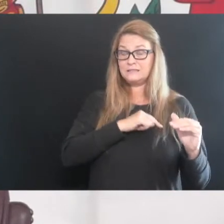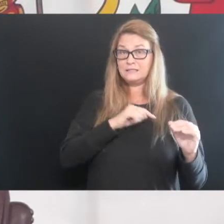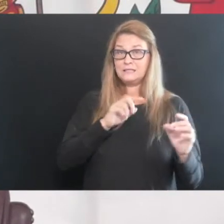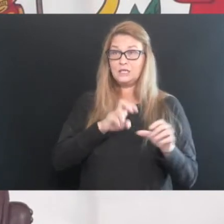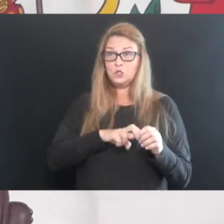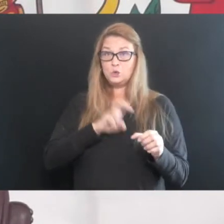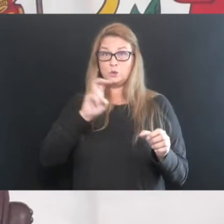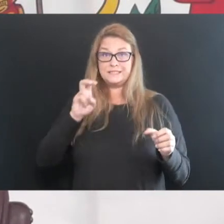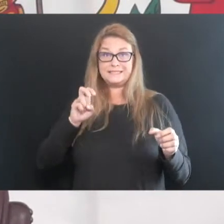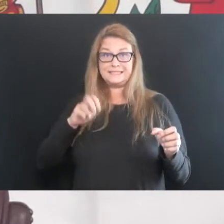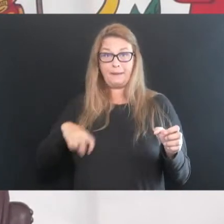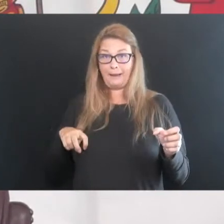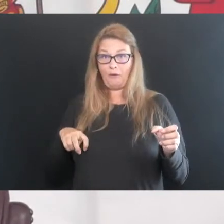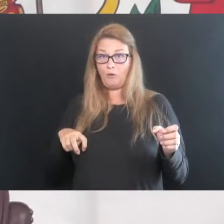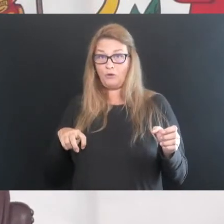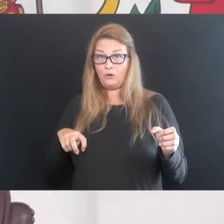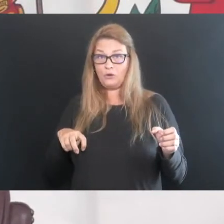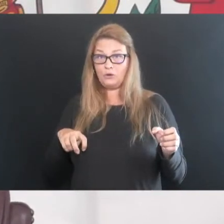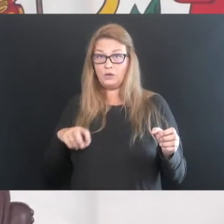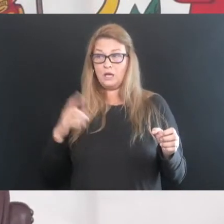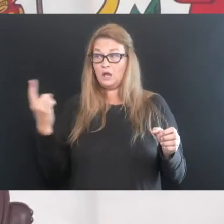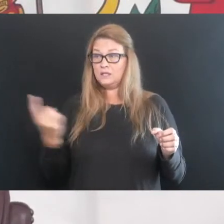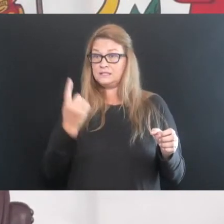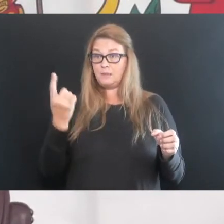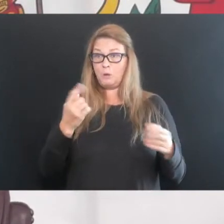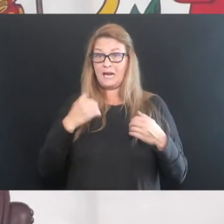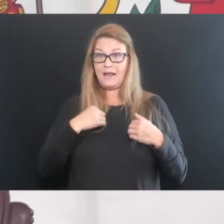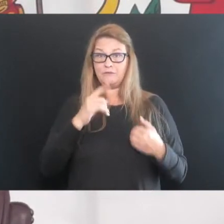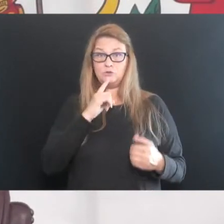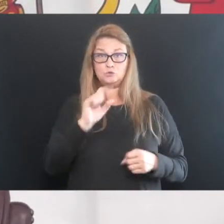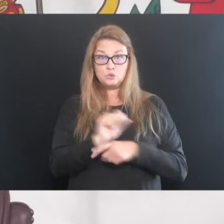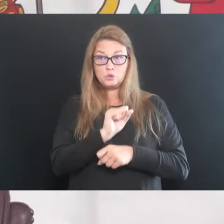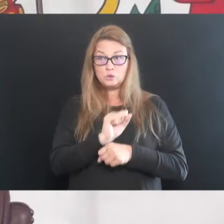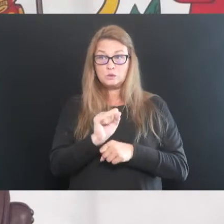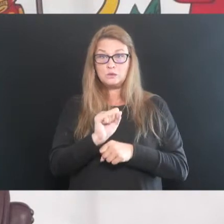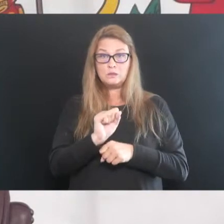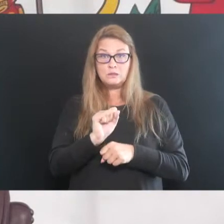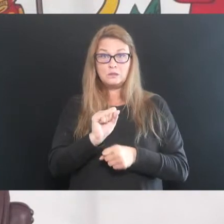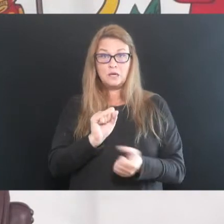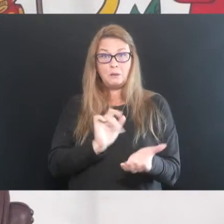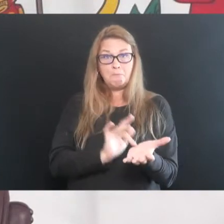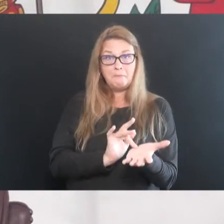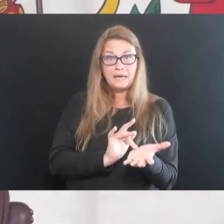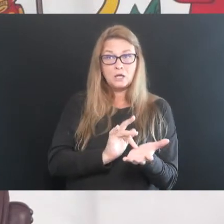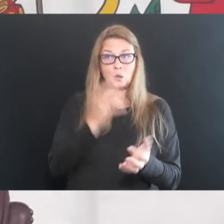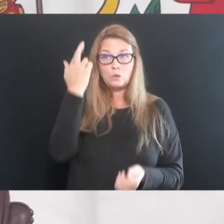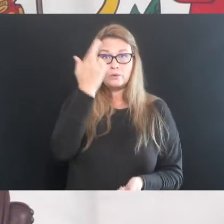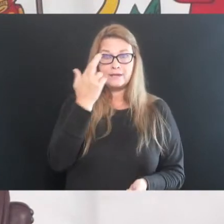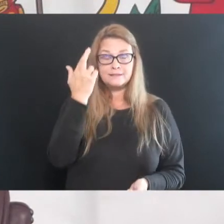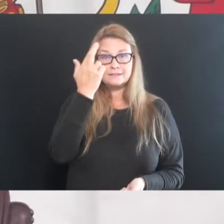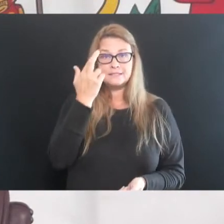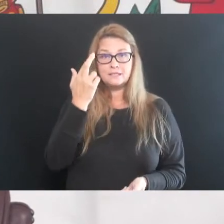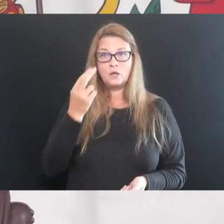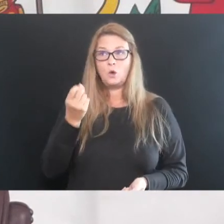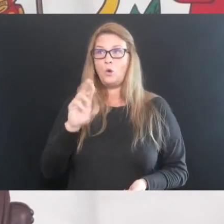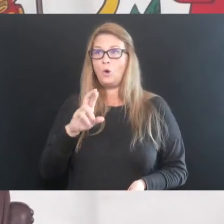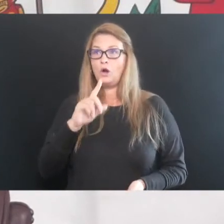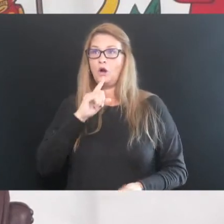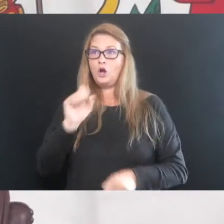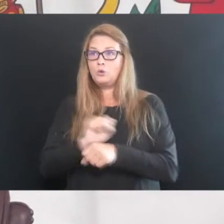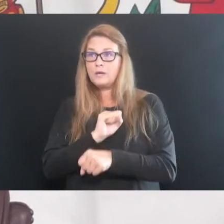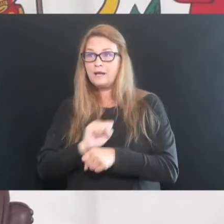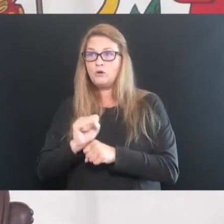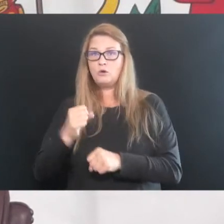truly has a real medical reason to not be taking this, or someone that has a real